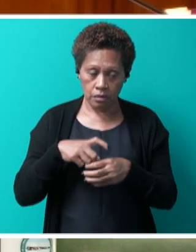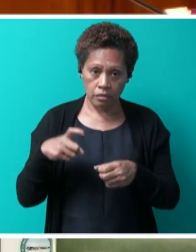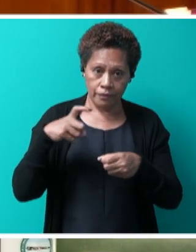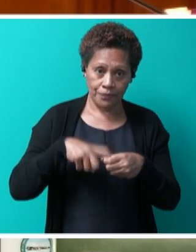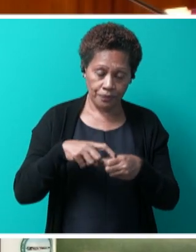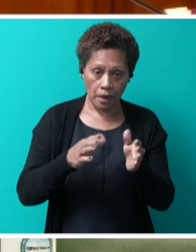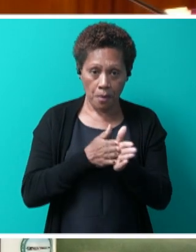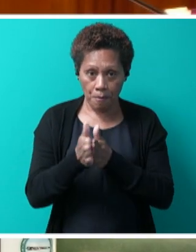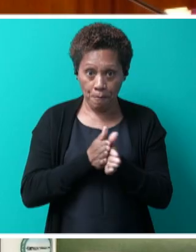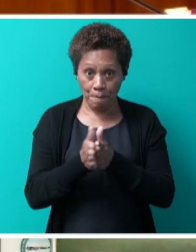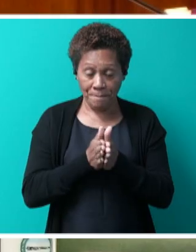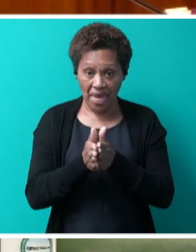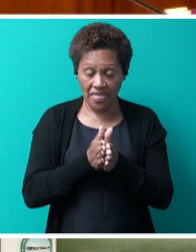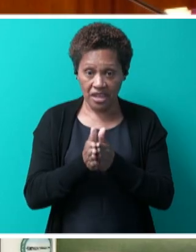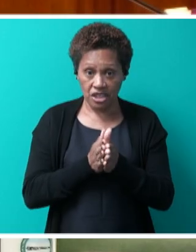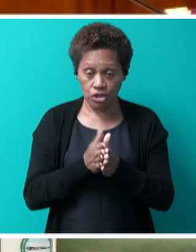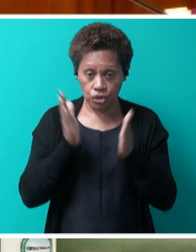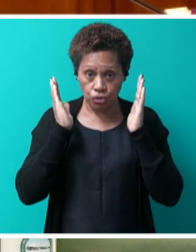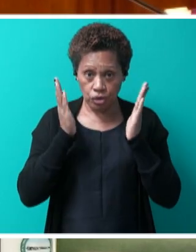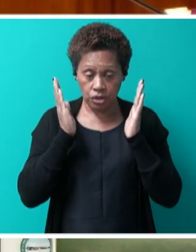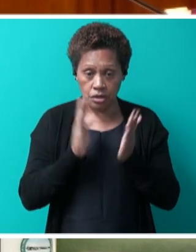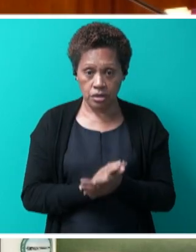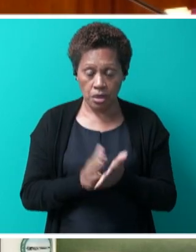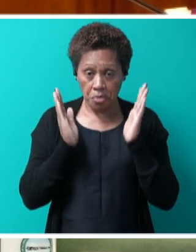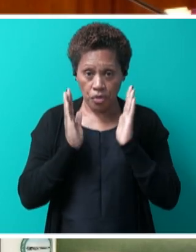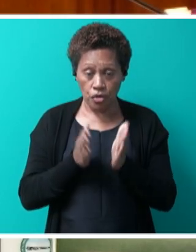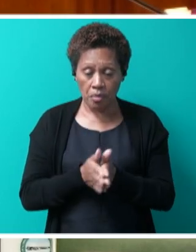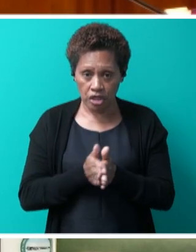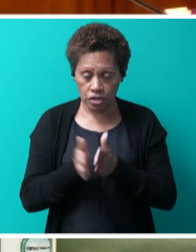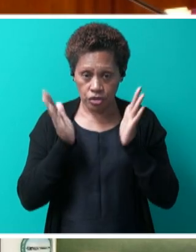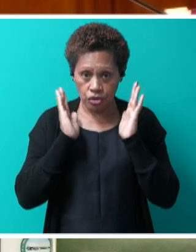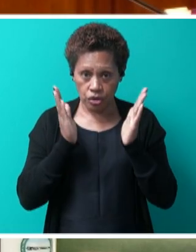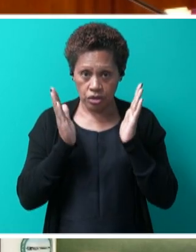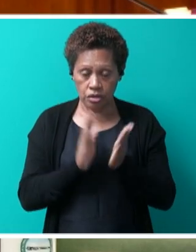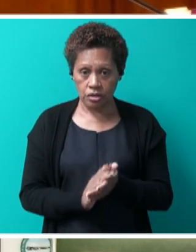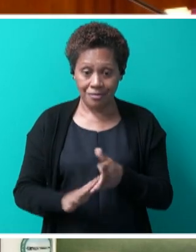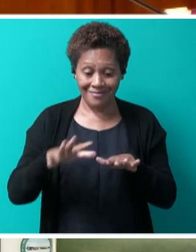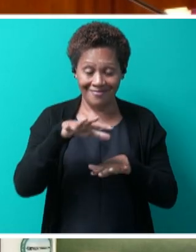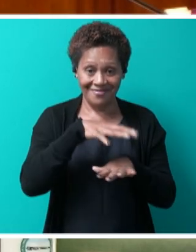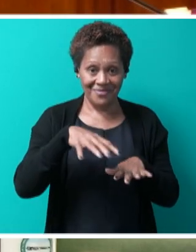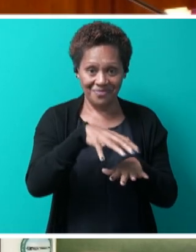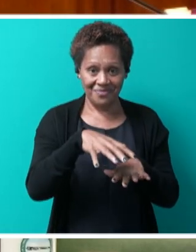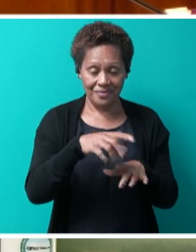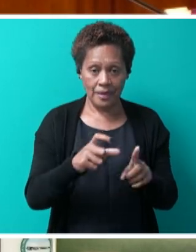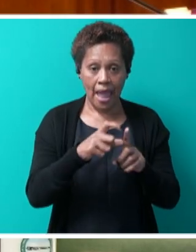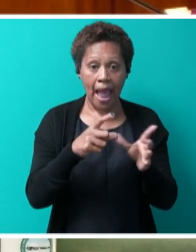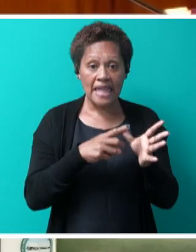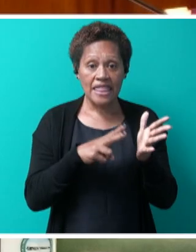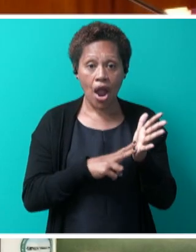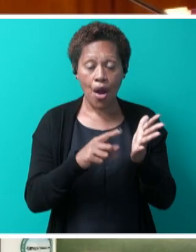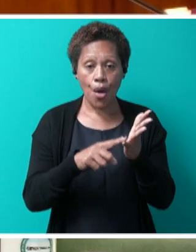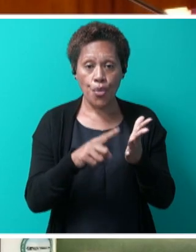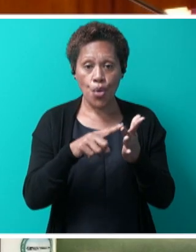and Nabulua Church in Dabuilebu through the Methodist Church Welfare Division. The Waiabi Methodist